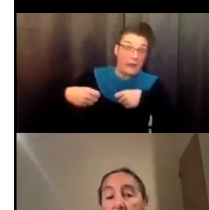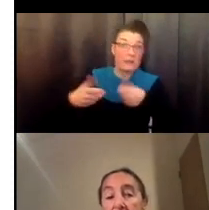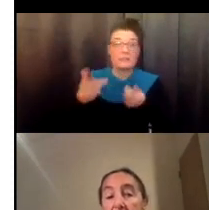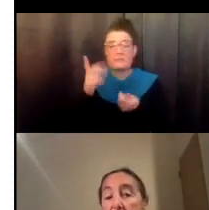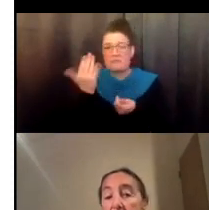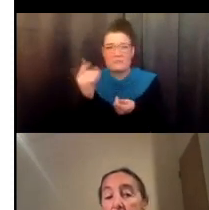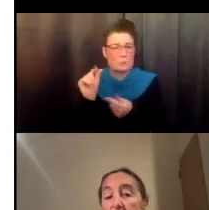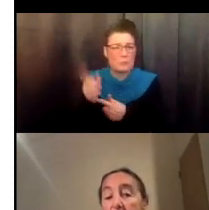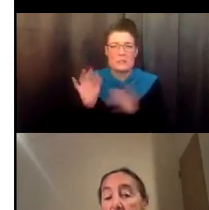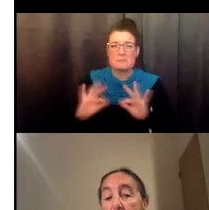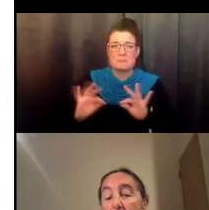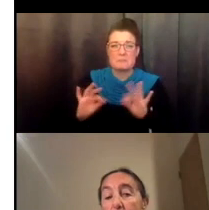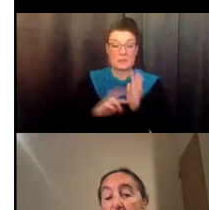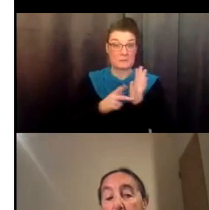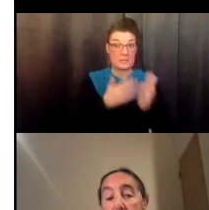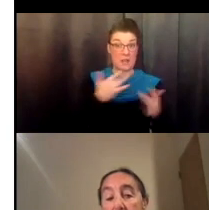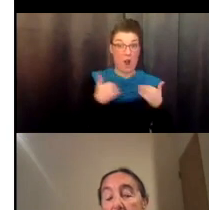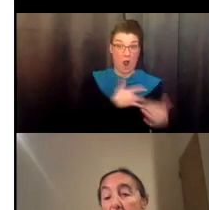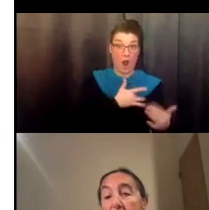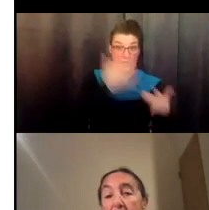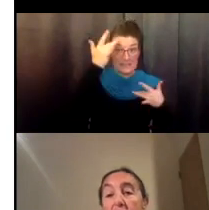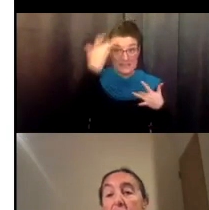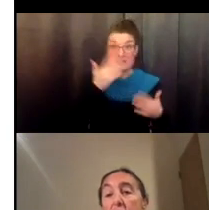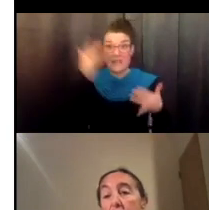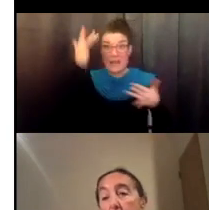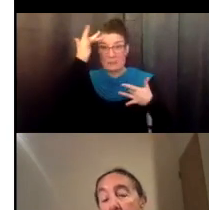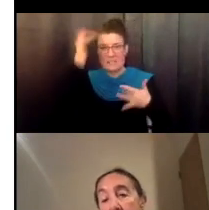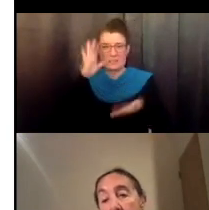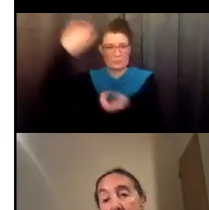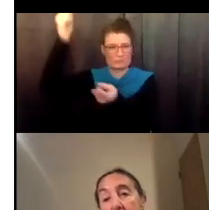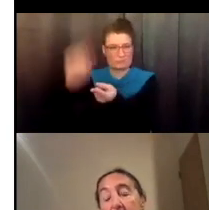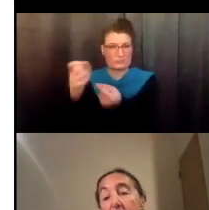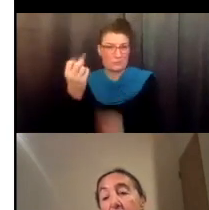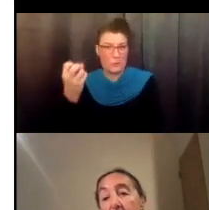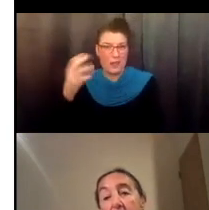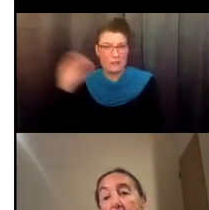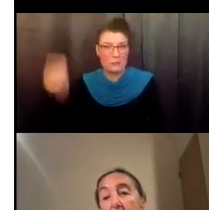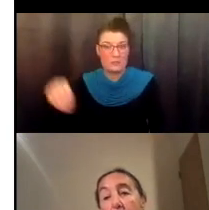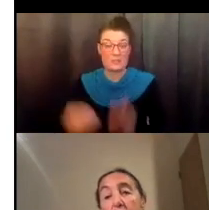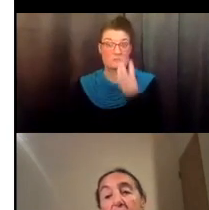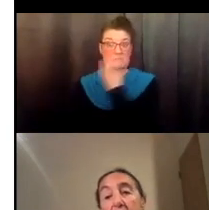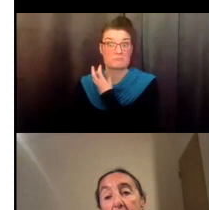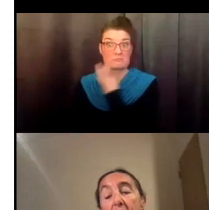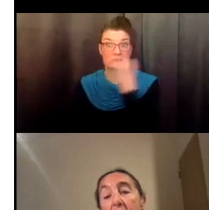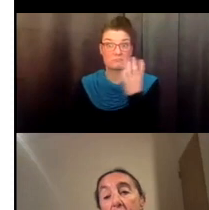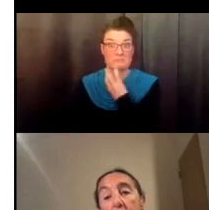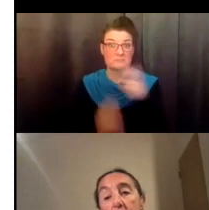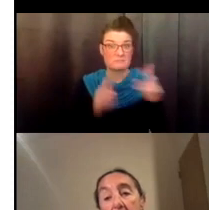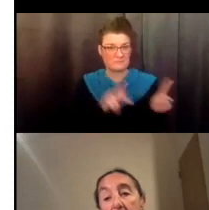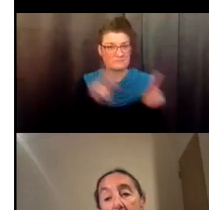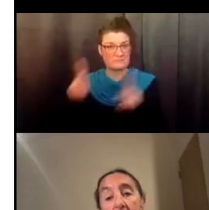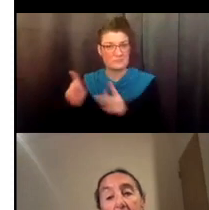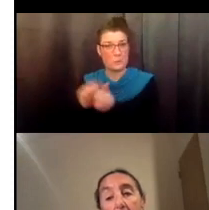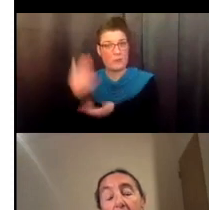cardiovascular disease and diabetes of about 12%. That's a huge decrease. It's kind of akin to what we've done in